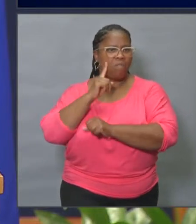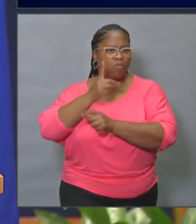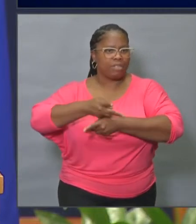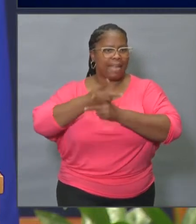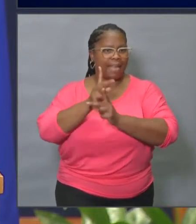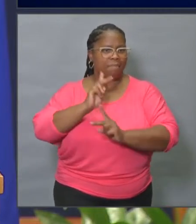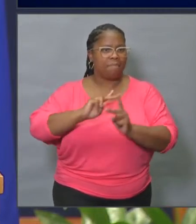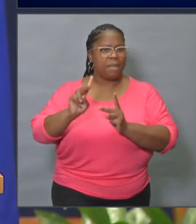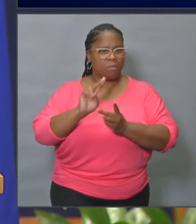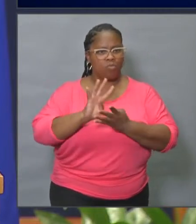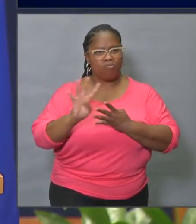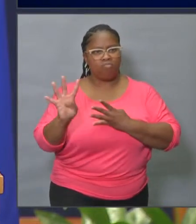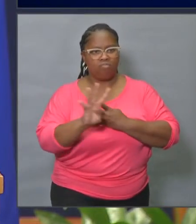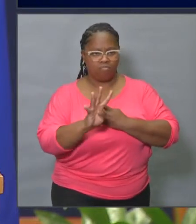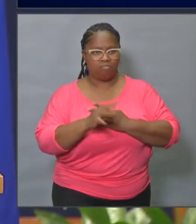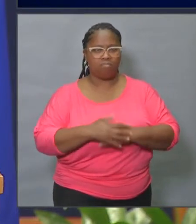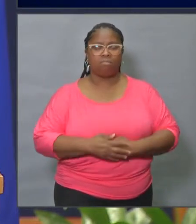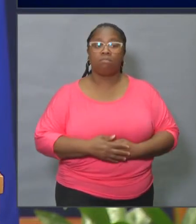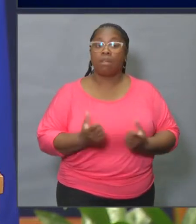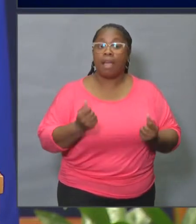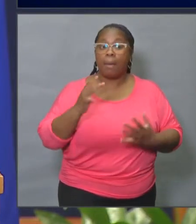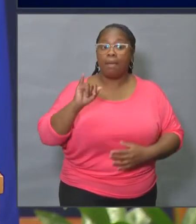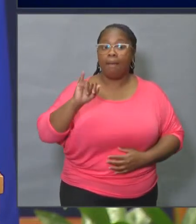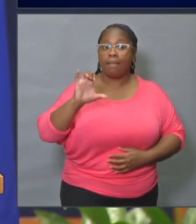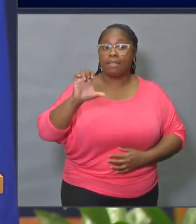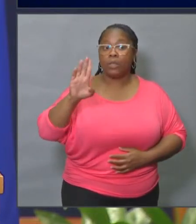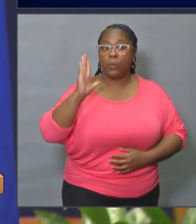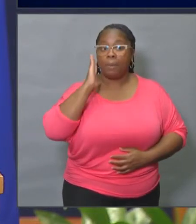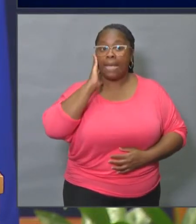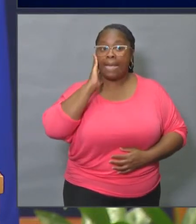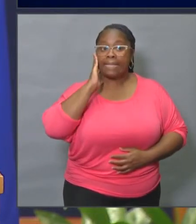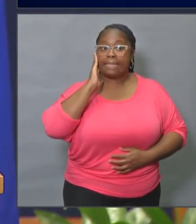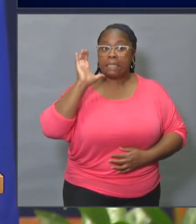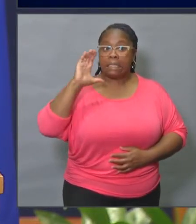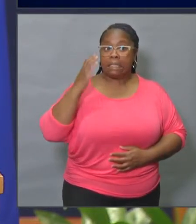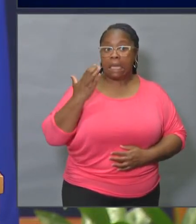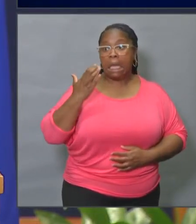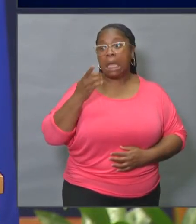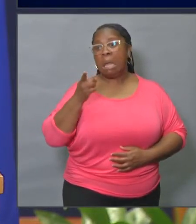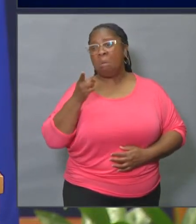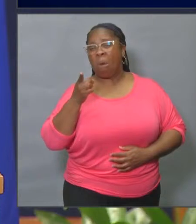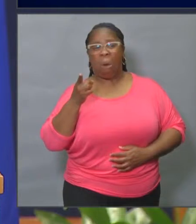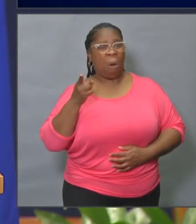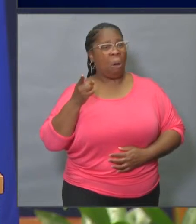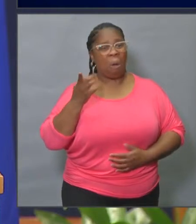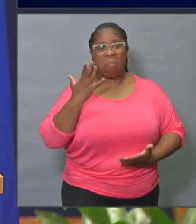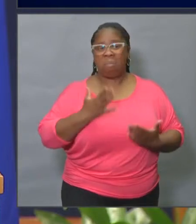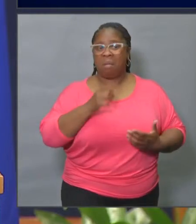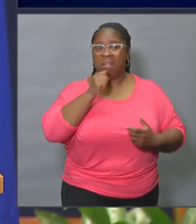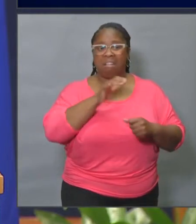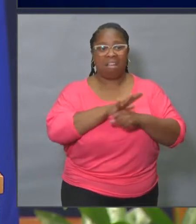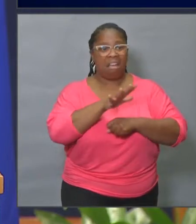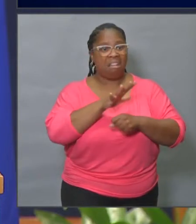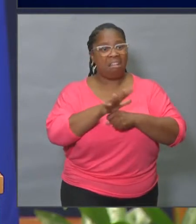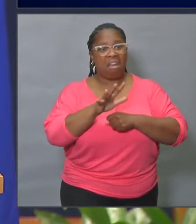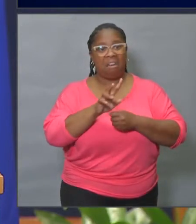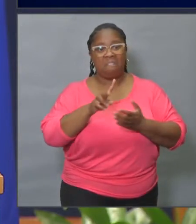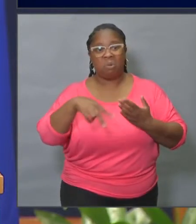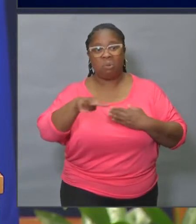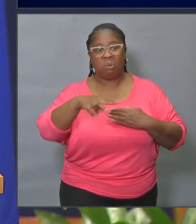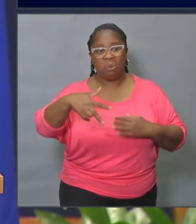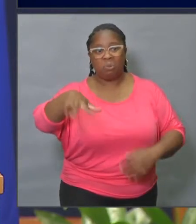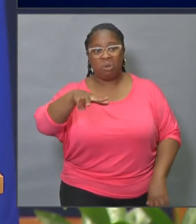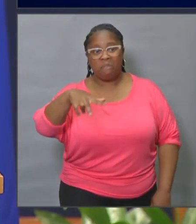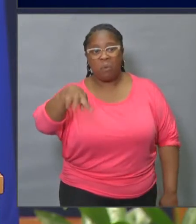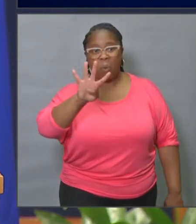The number of ICU beds may become inadequate in 2 to 4 weeks based on the currently available number of beds